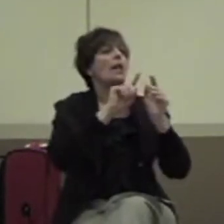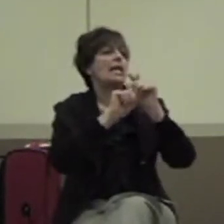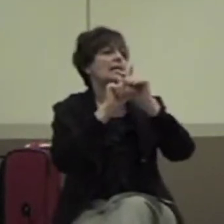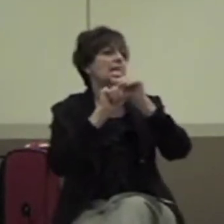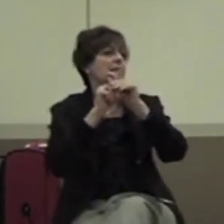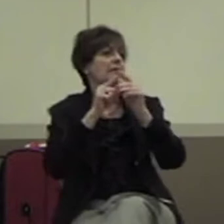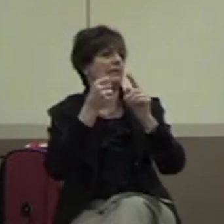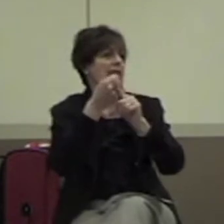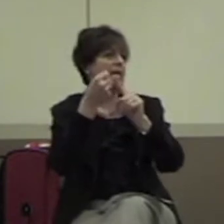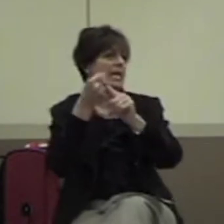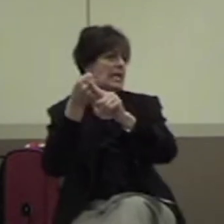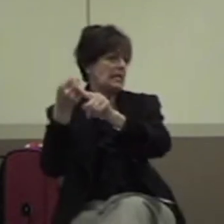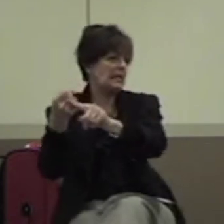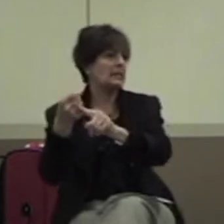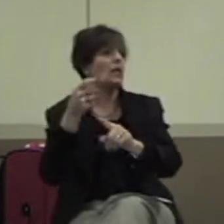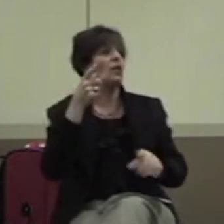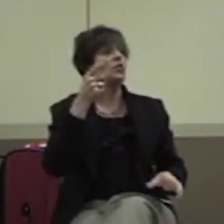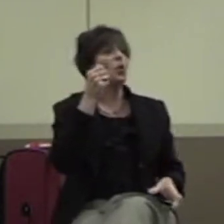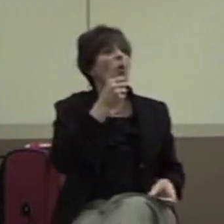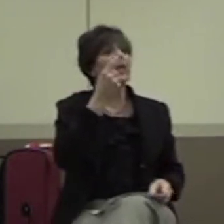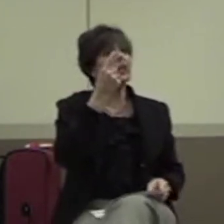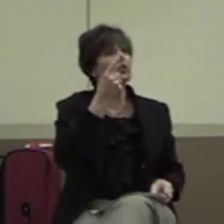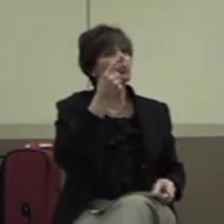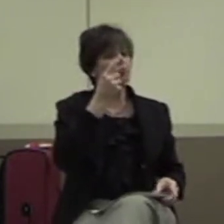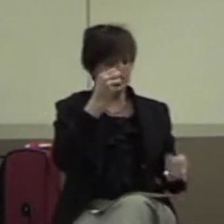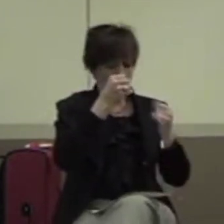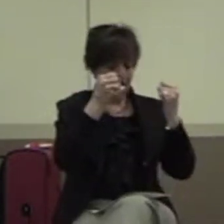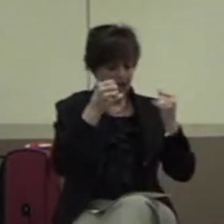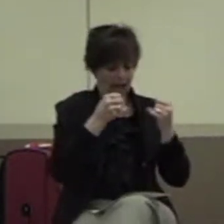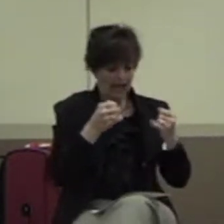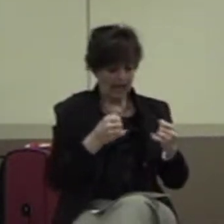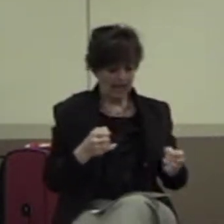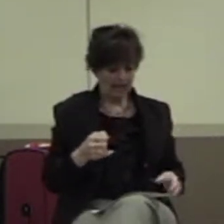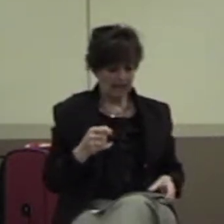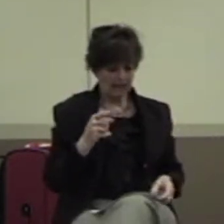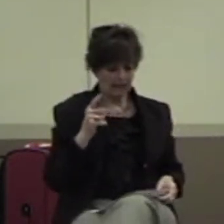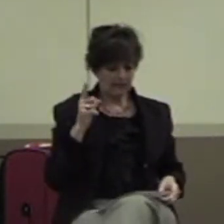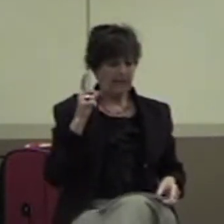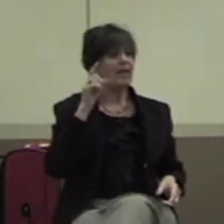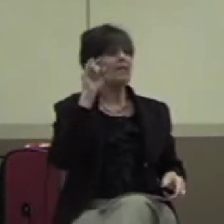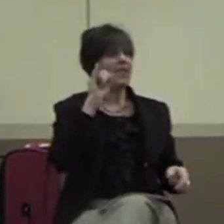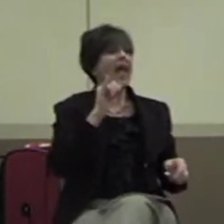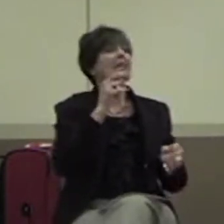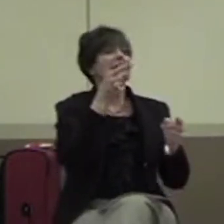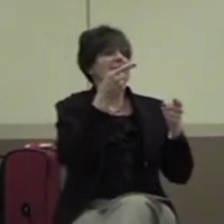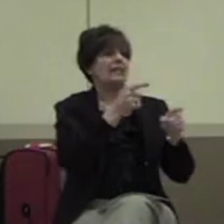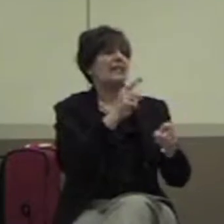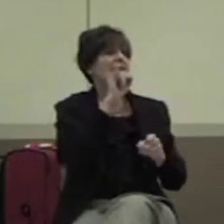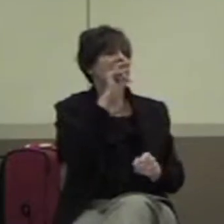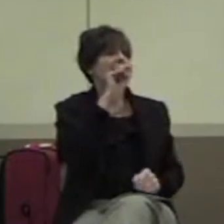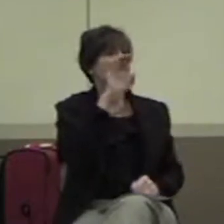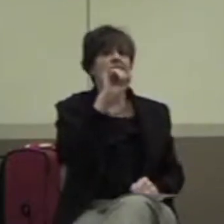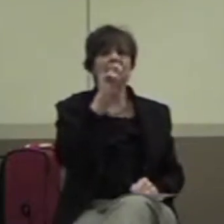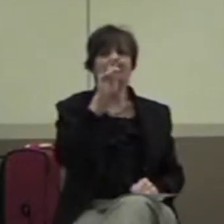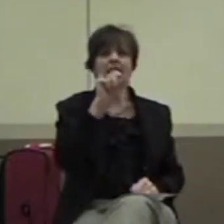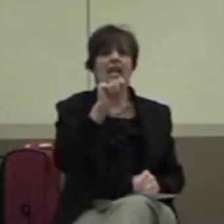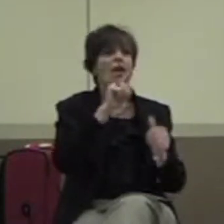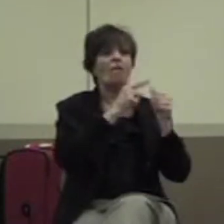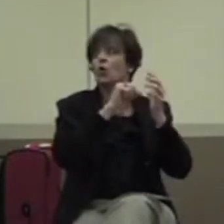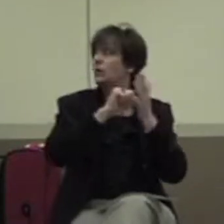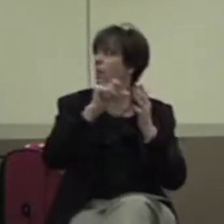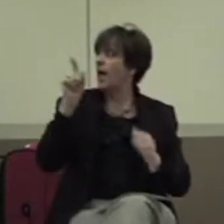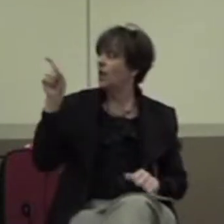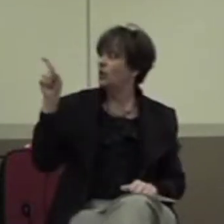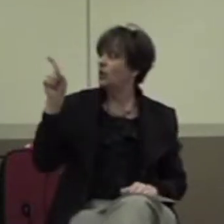of incidents. So each one of these lines is an incident. So on this first page,